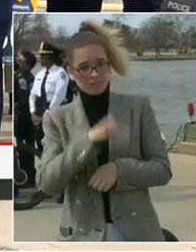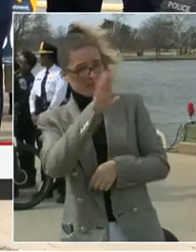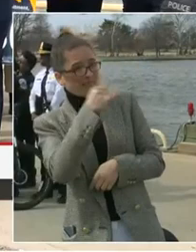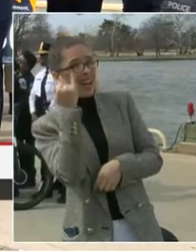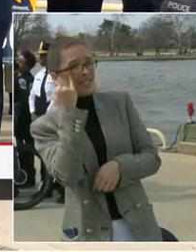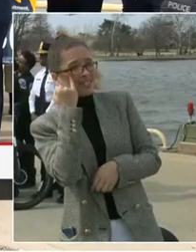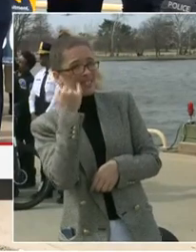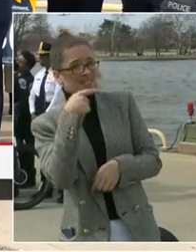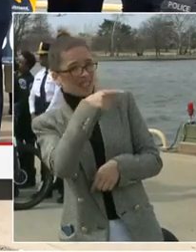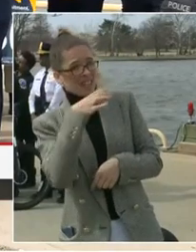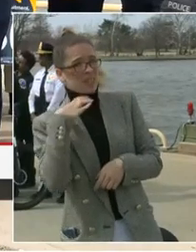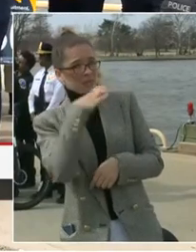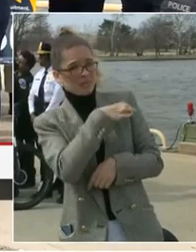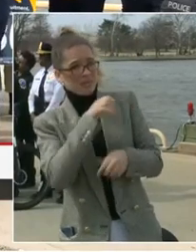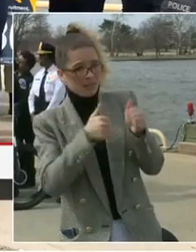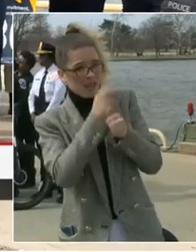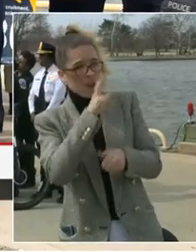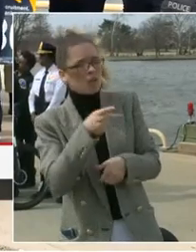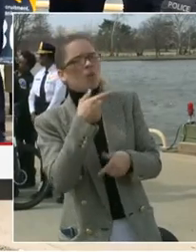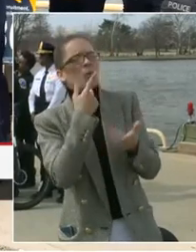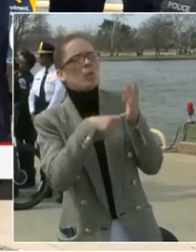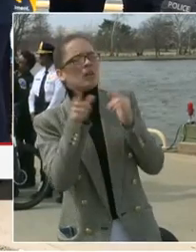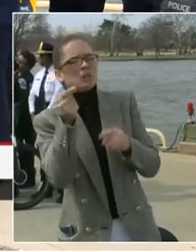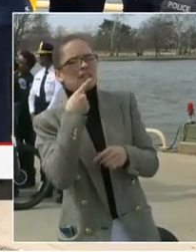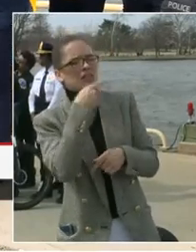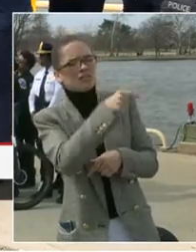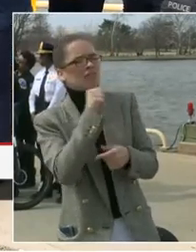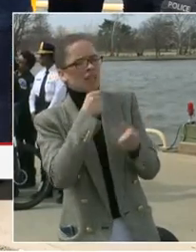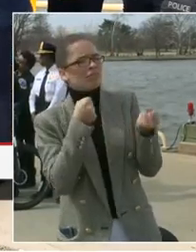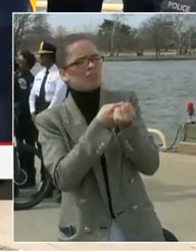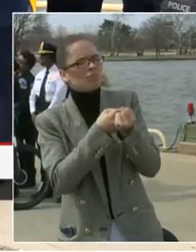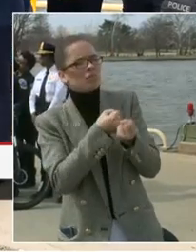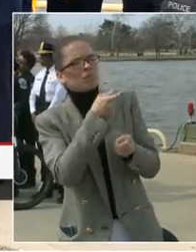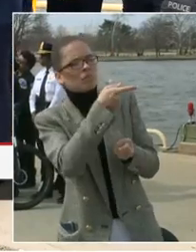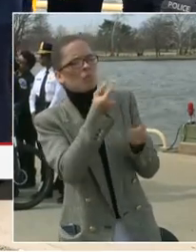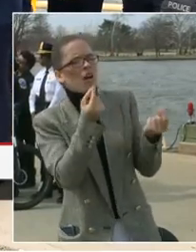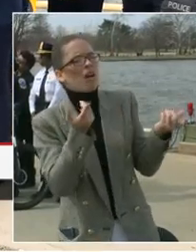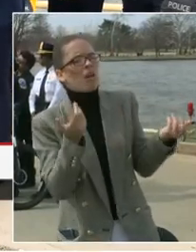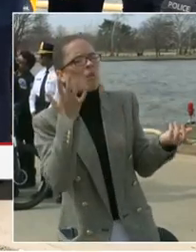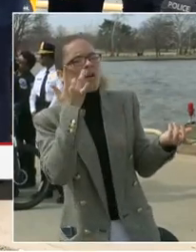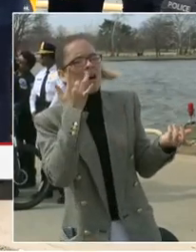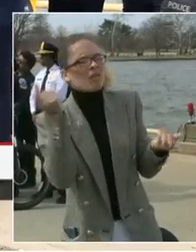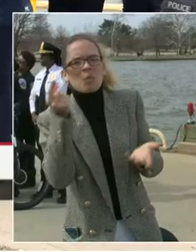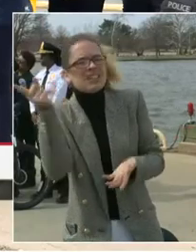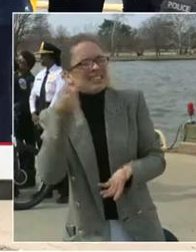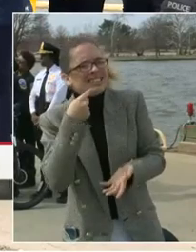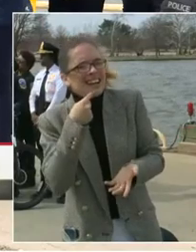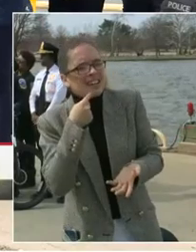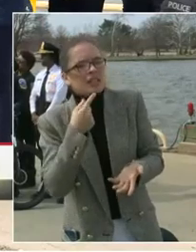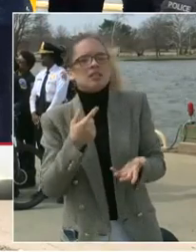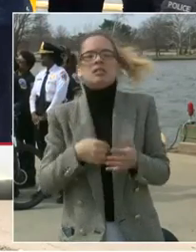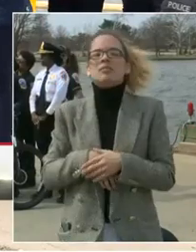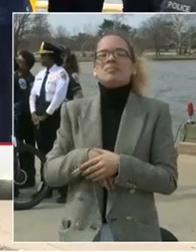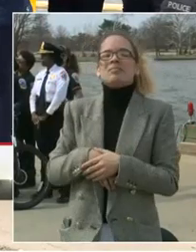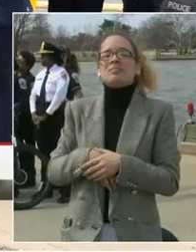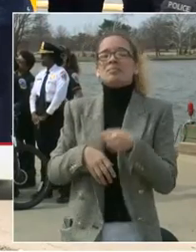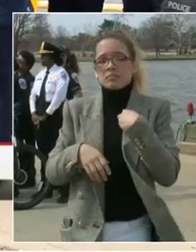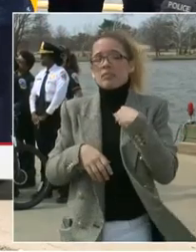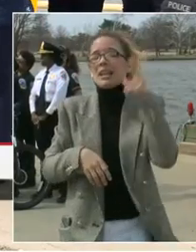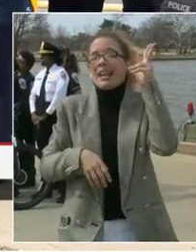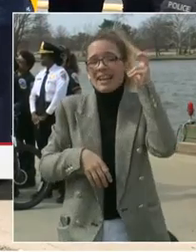members say to you that they don't go along with the chief that they say they support? What do they say to you? Well, I